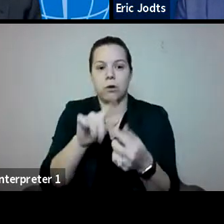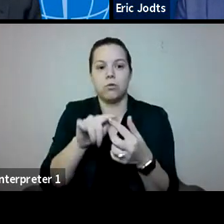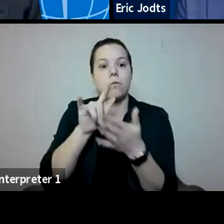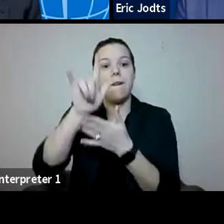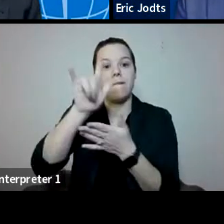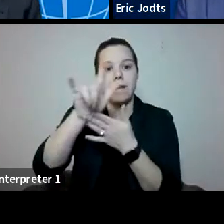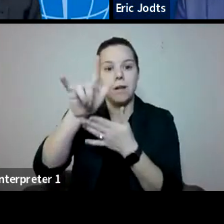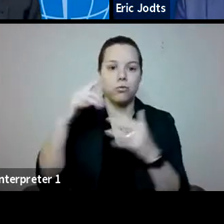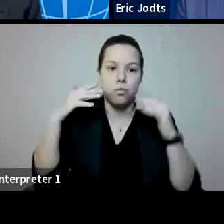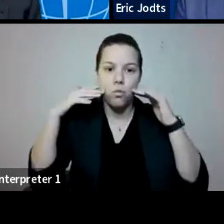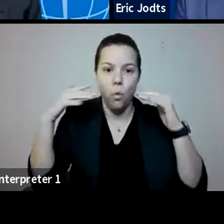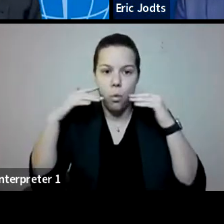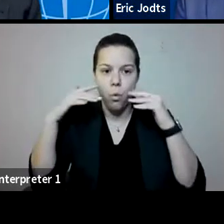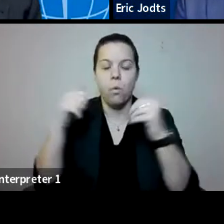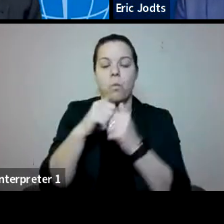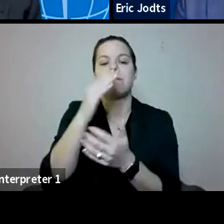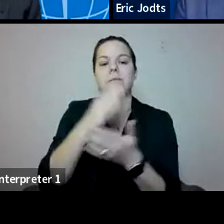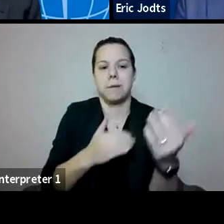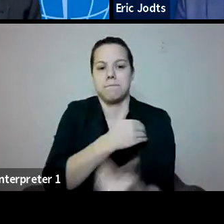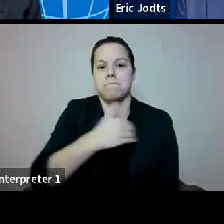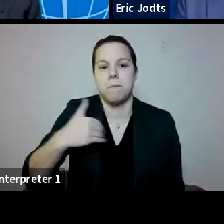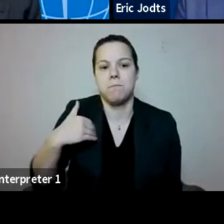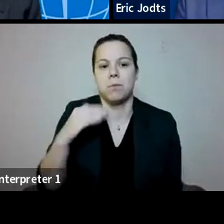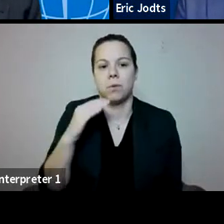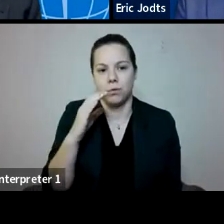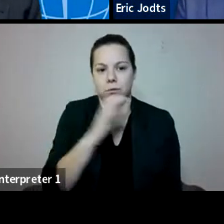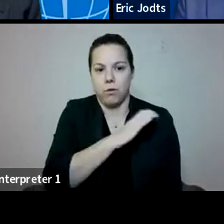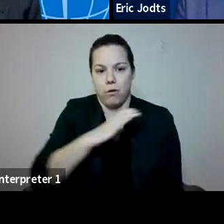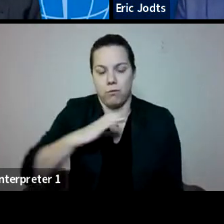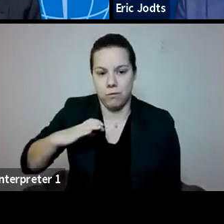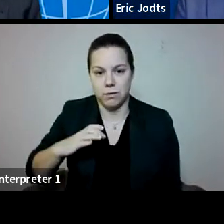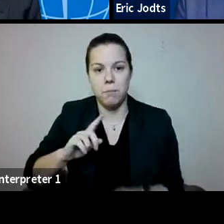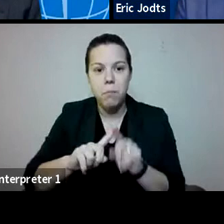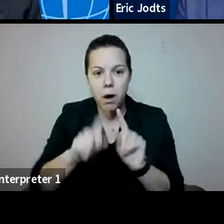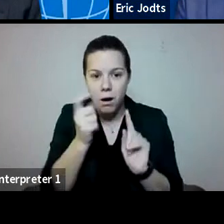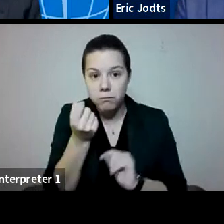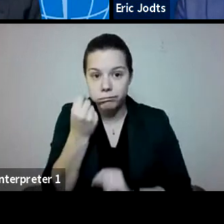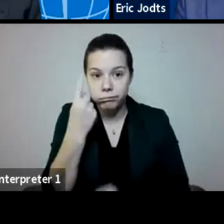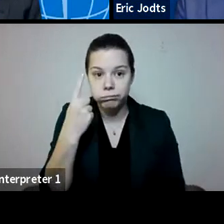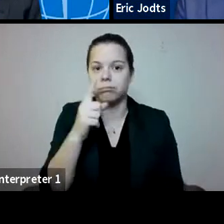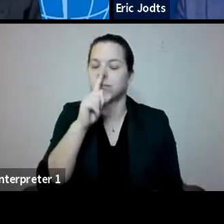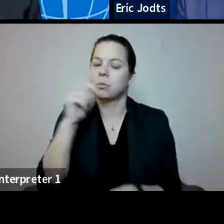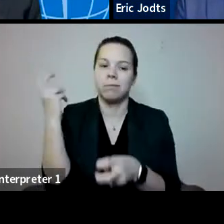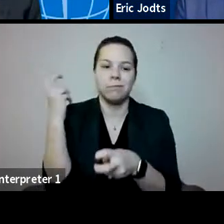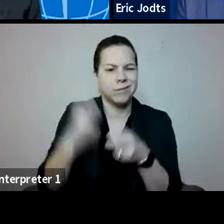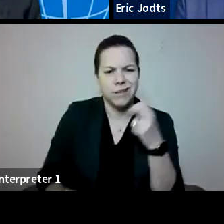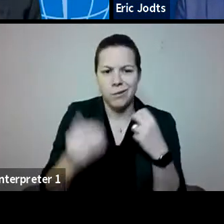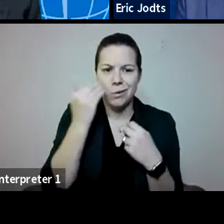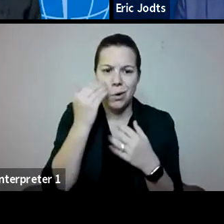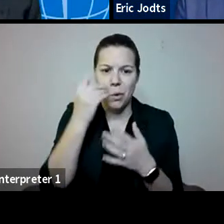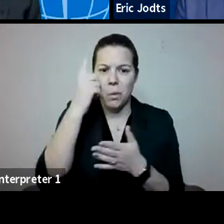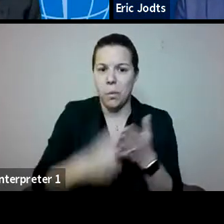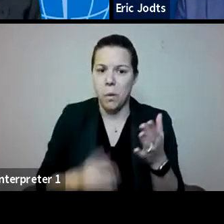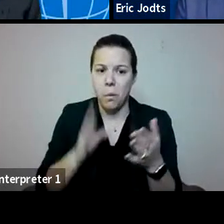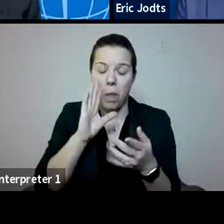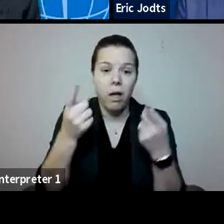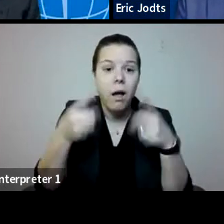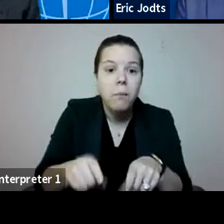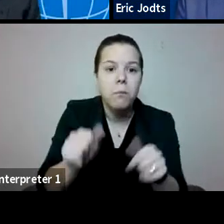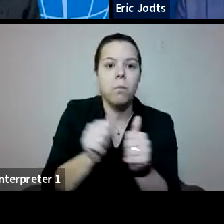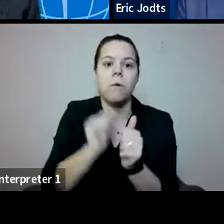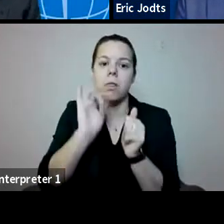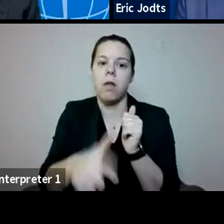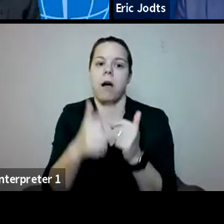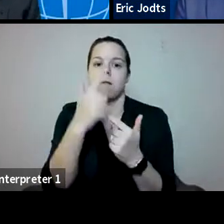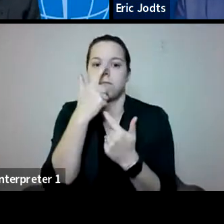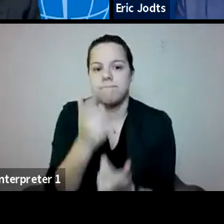noise with some members of Congress. However, it's just really hard to know what will come out of that interest and where it will go.